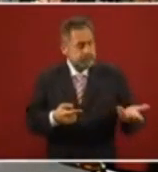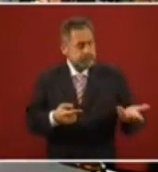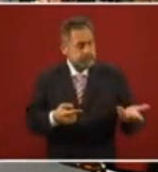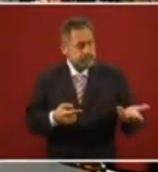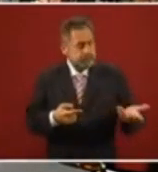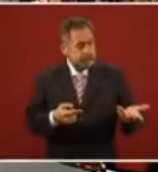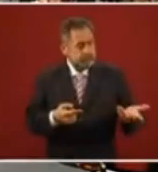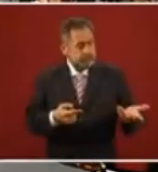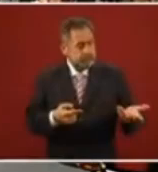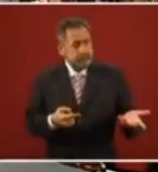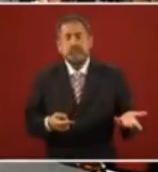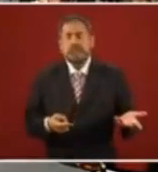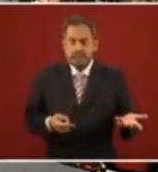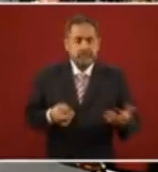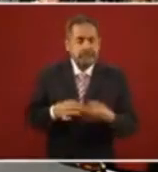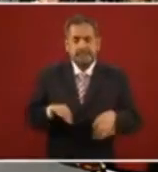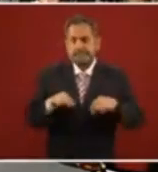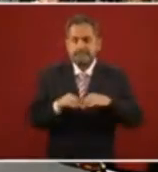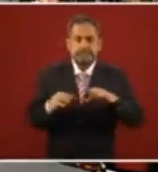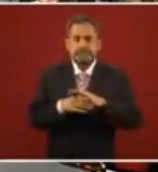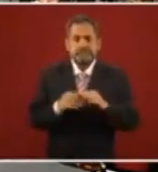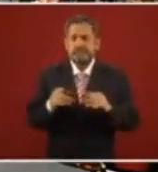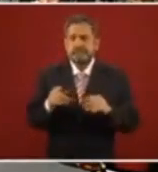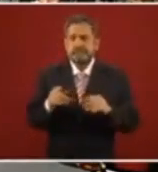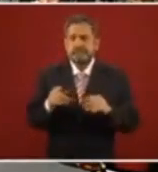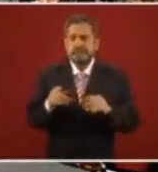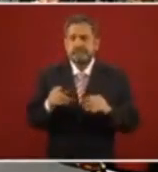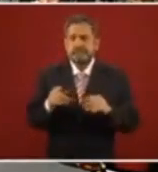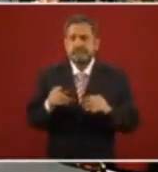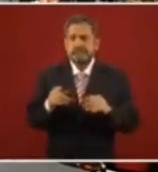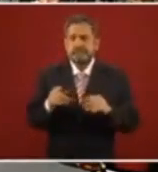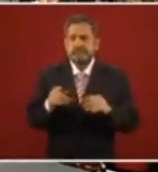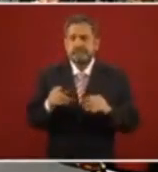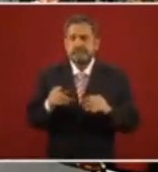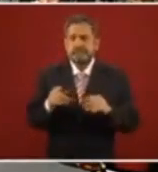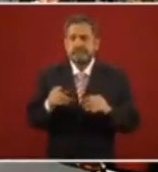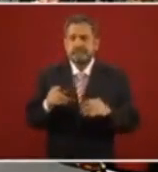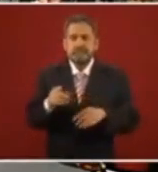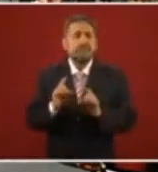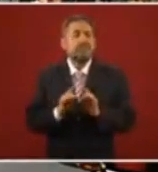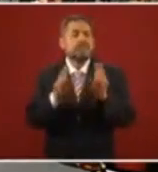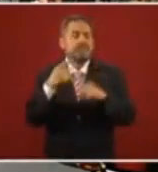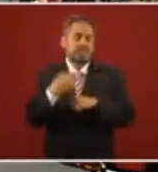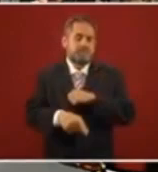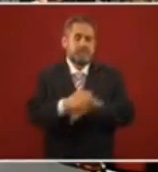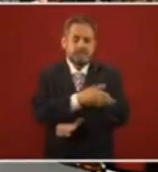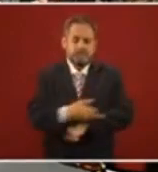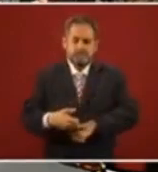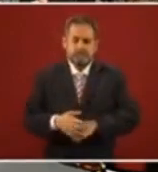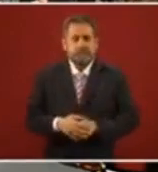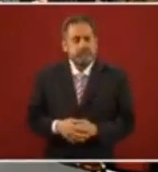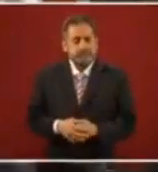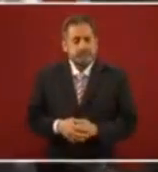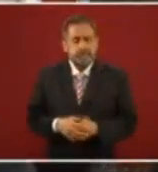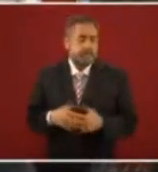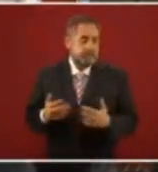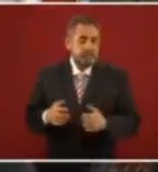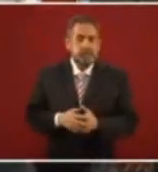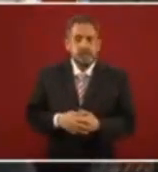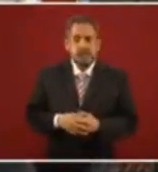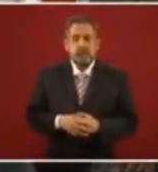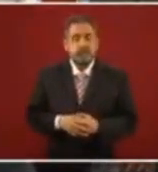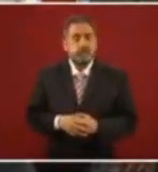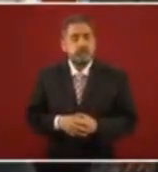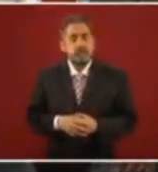you know... ...about these practices... ...and not... ...expose your family... ...bueno... día de mañana... ...que...